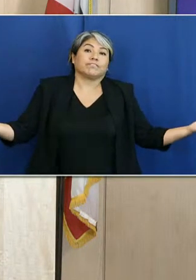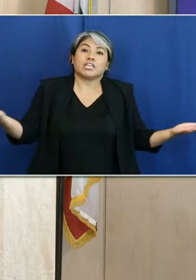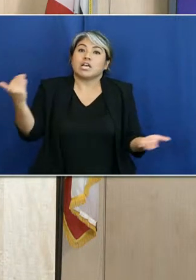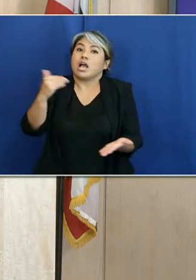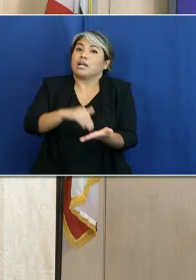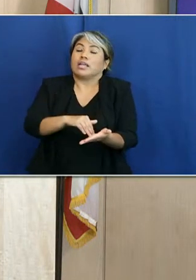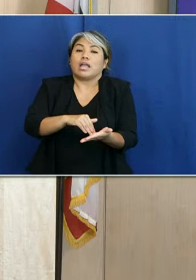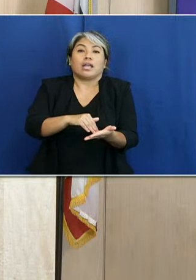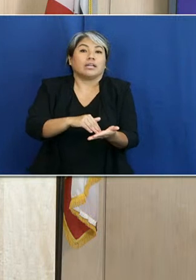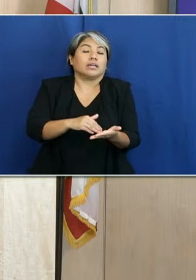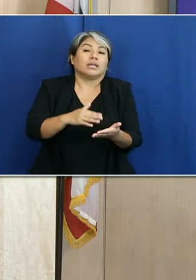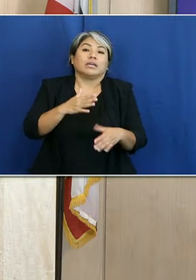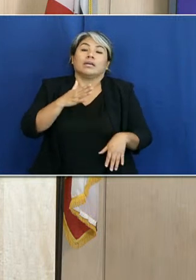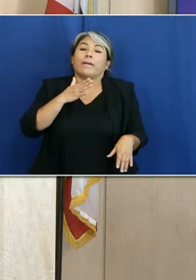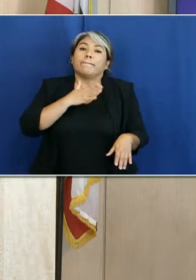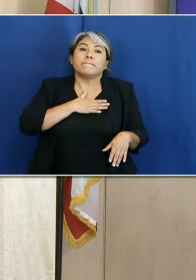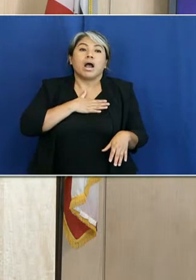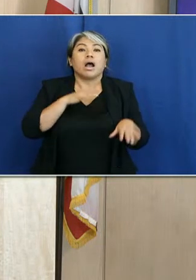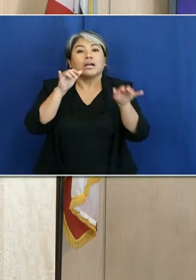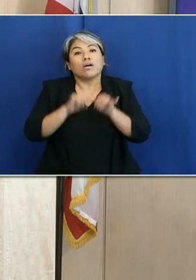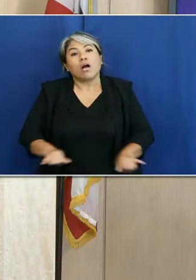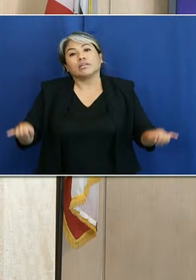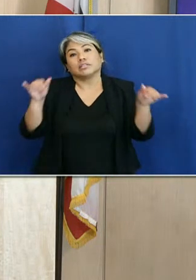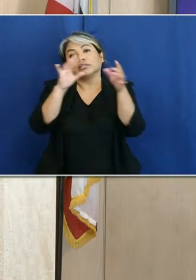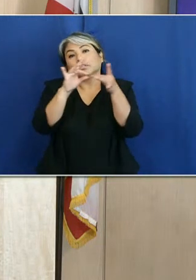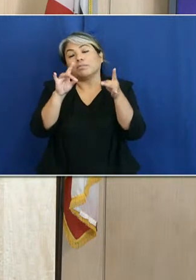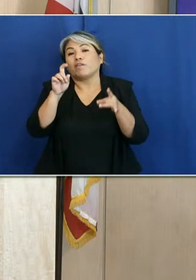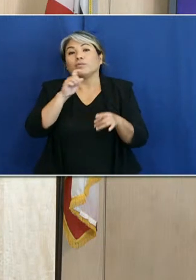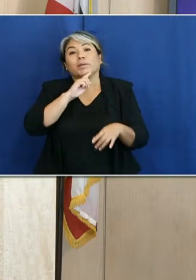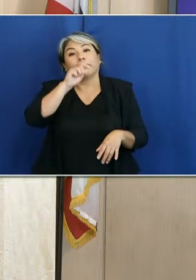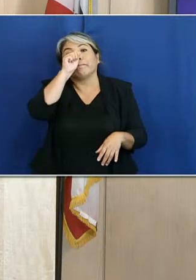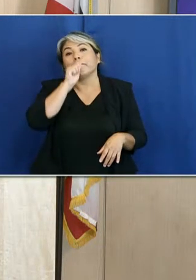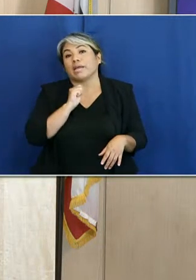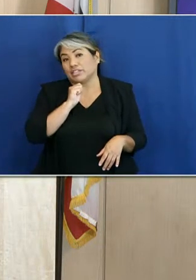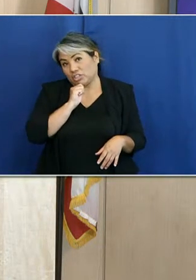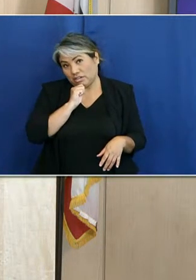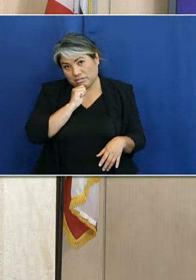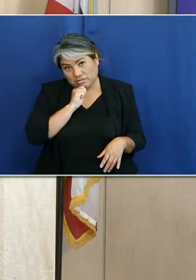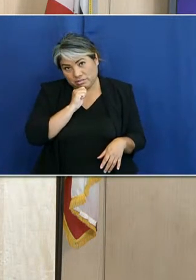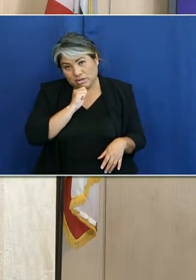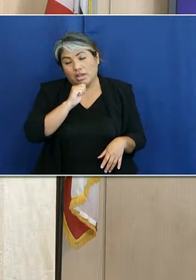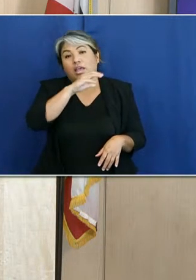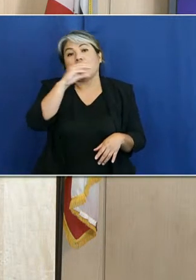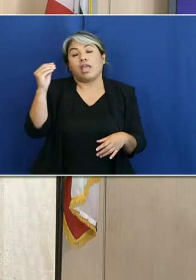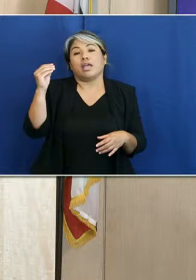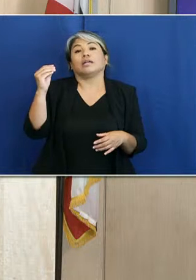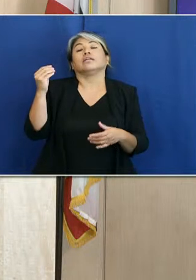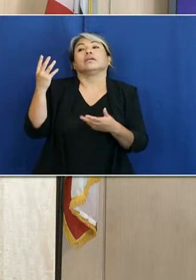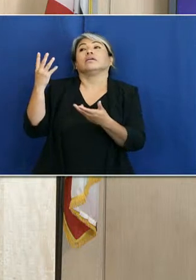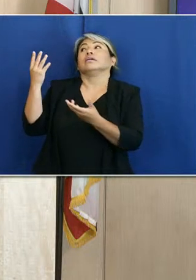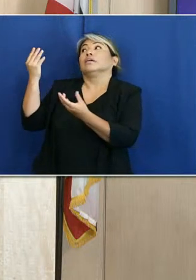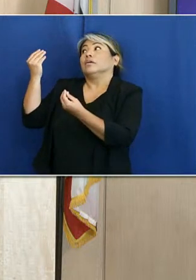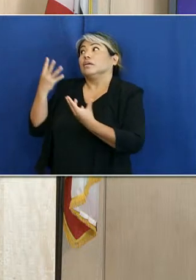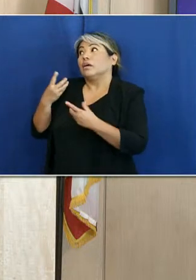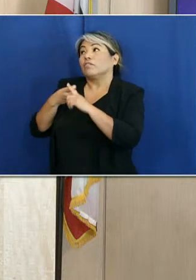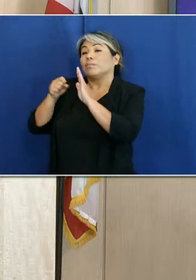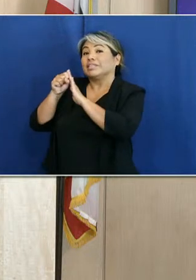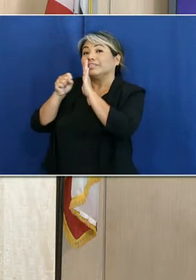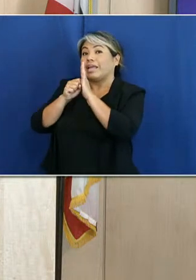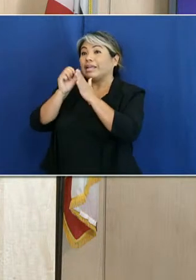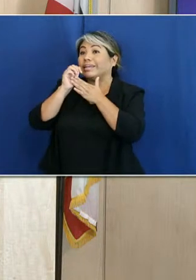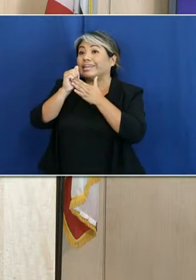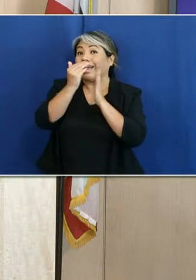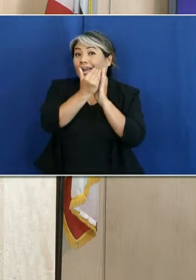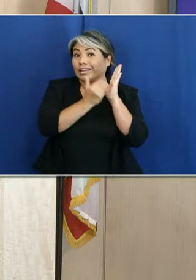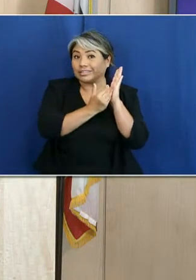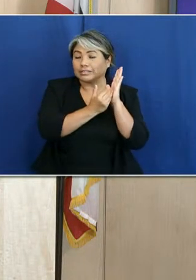again, my constant statement is that we just have to be patient and to get the guidance from the state that